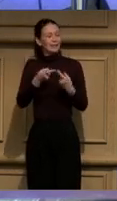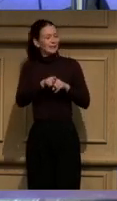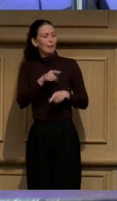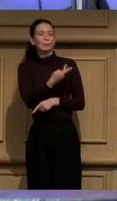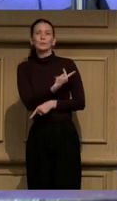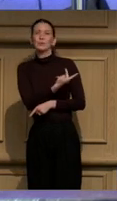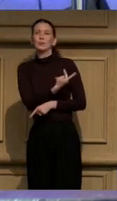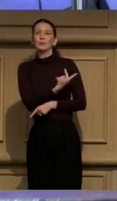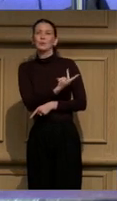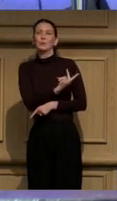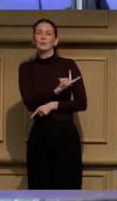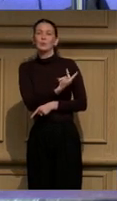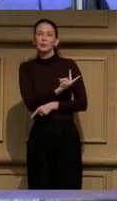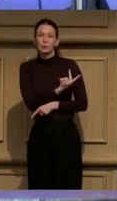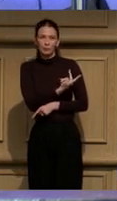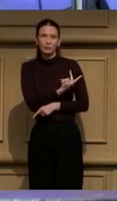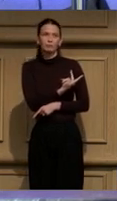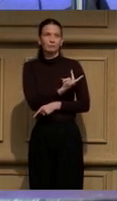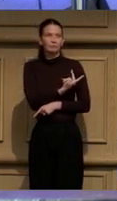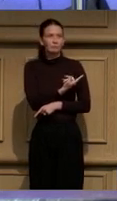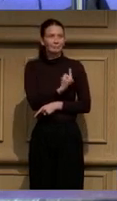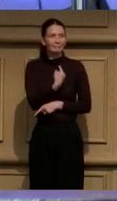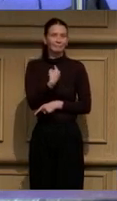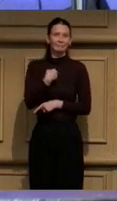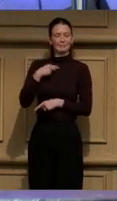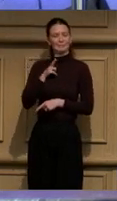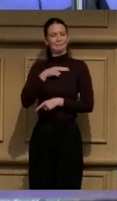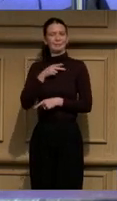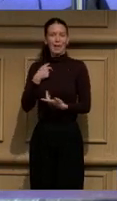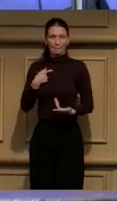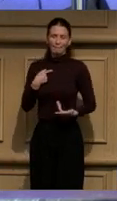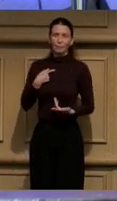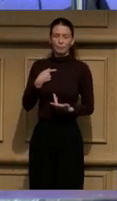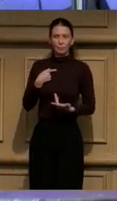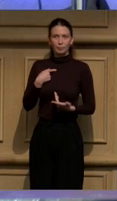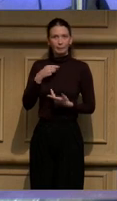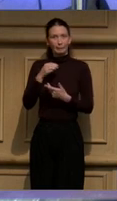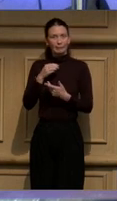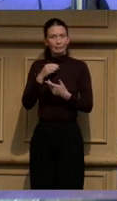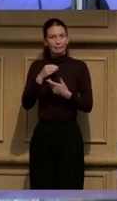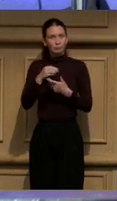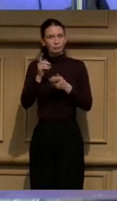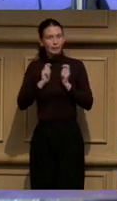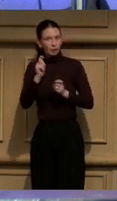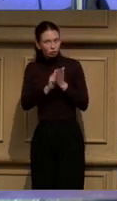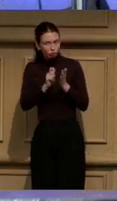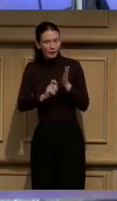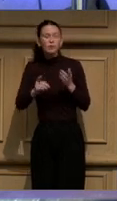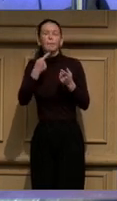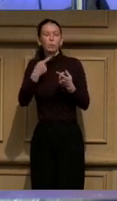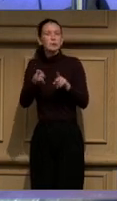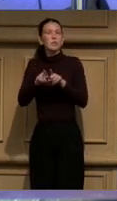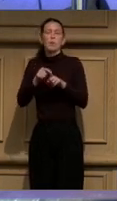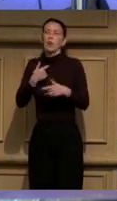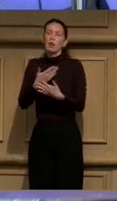Atoosa, I call myself a playwright, but I also love working with music and with the